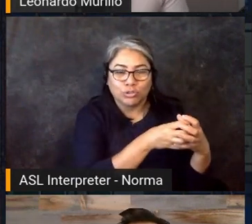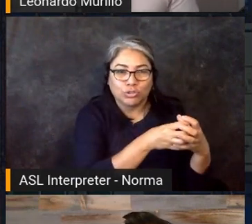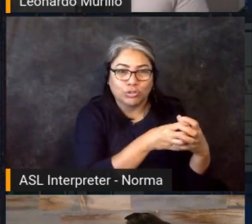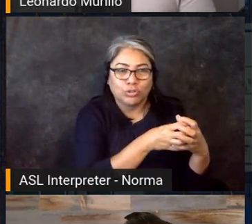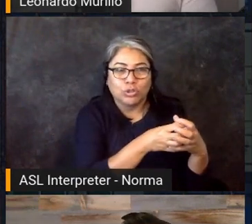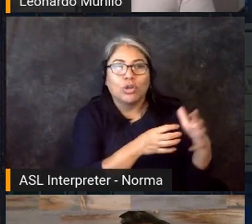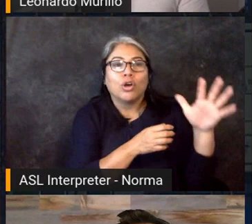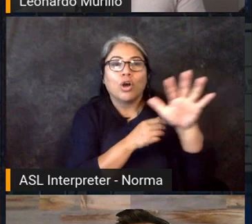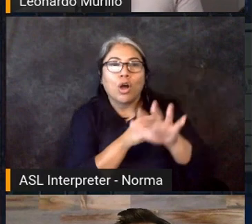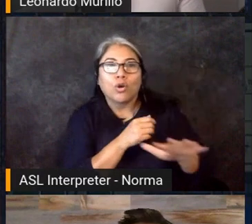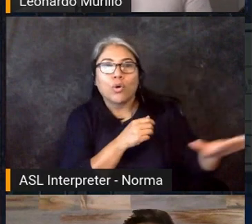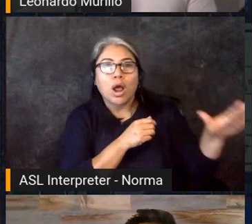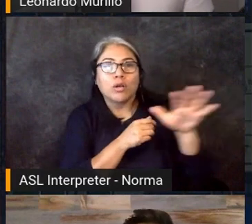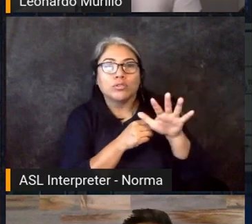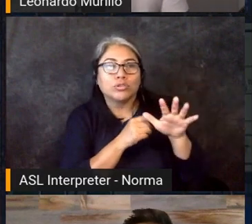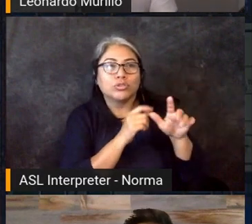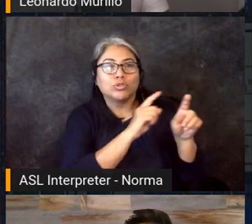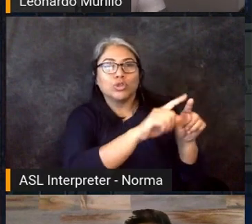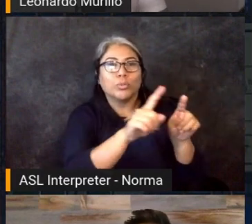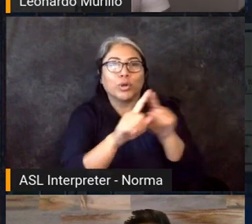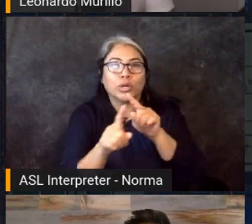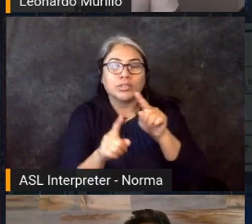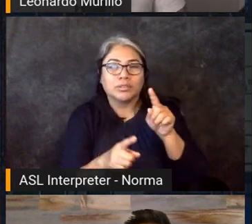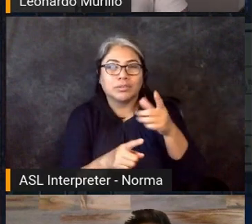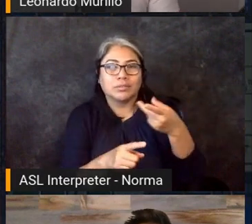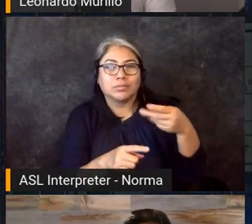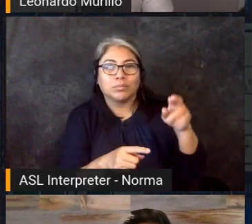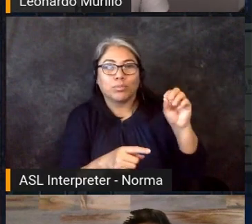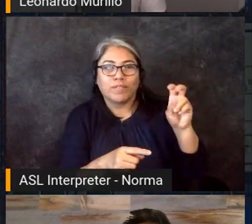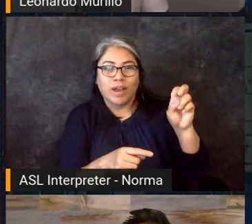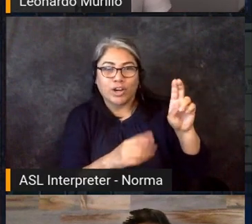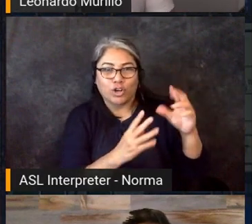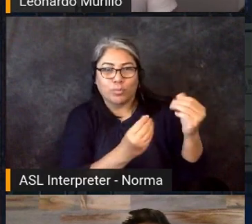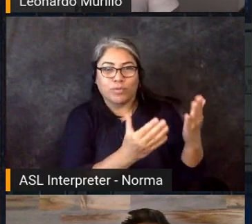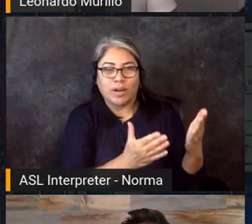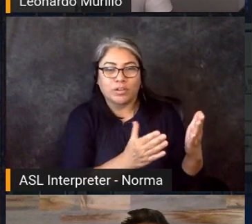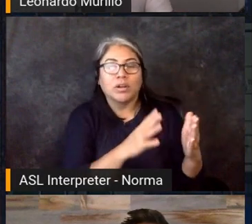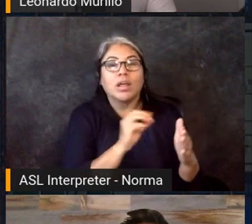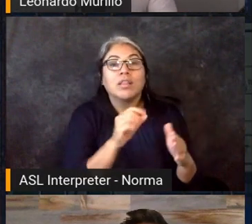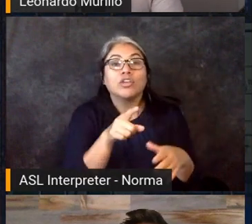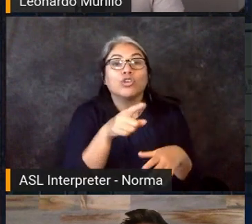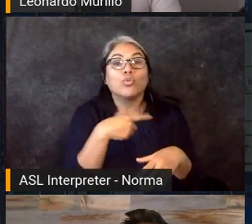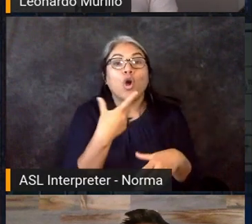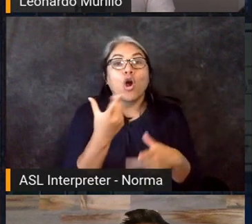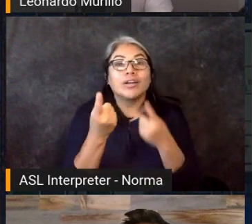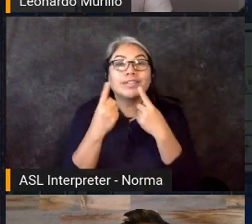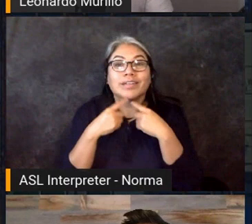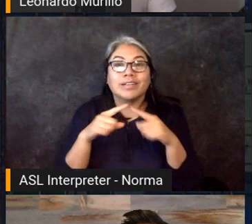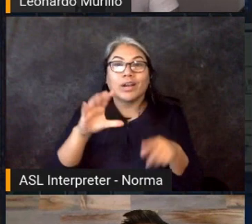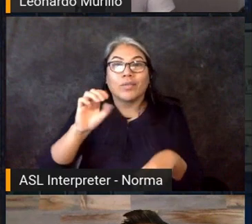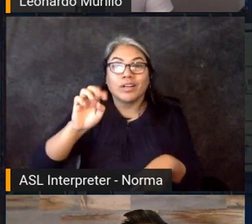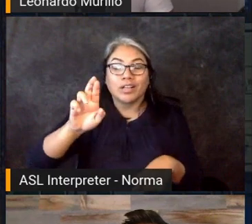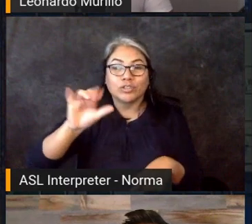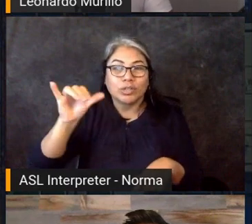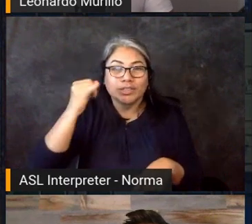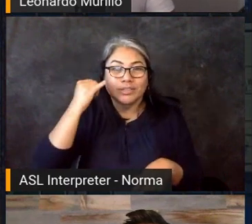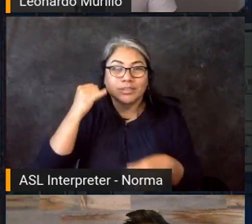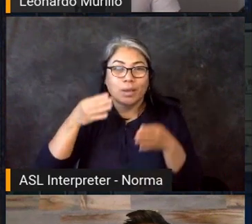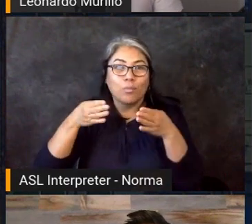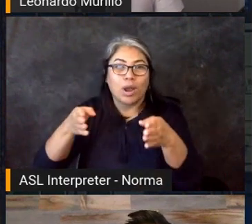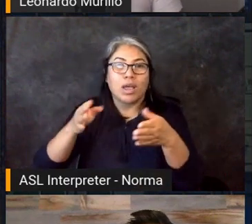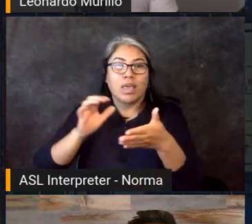providers, right? And you're declaring the cluster in the same way that you would declare any other custom